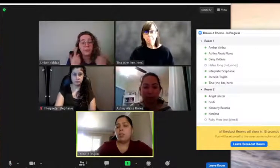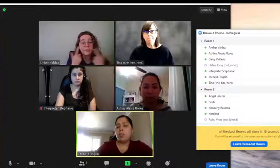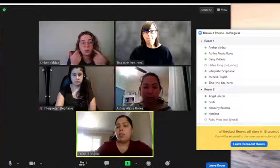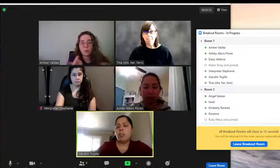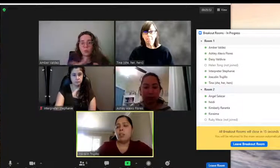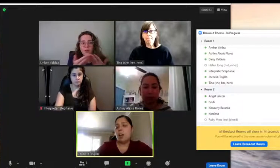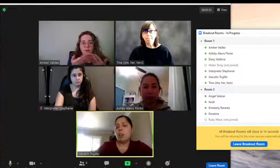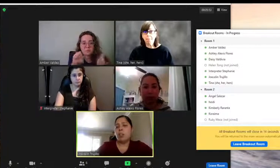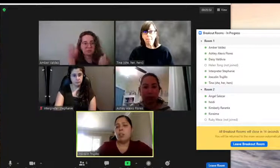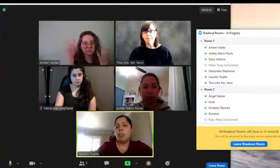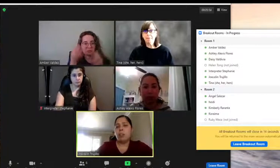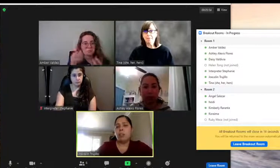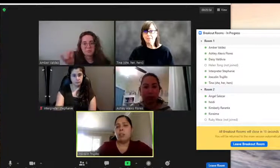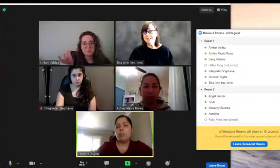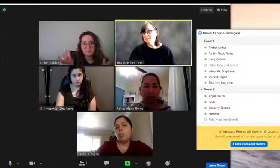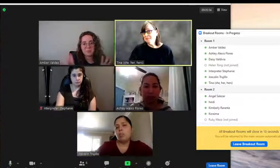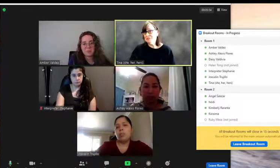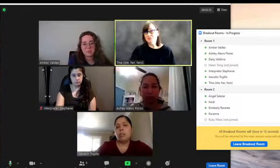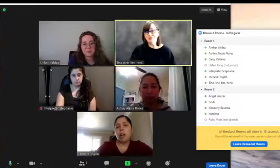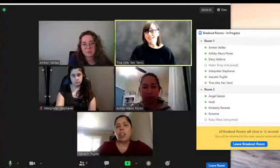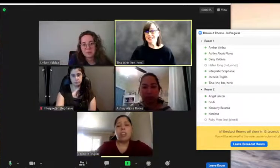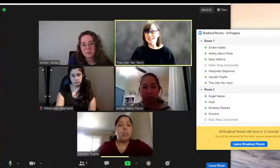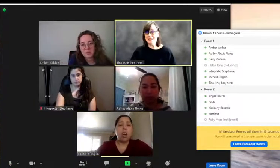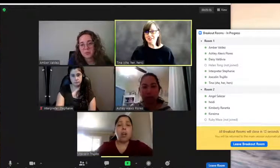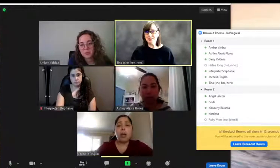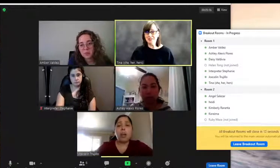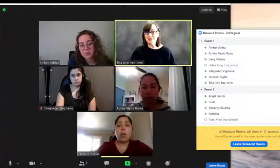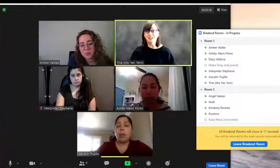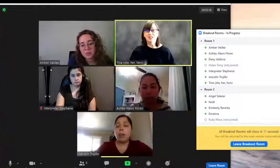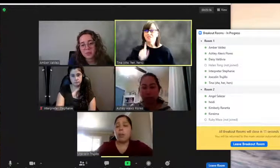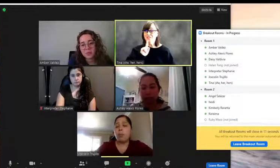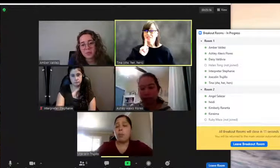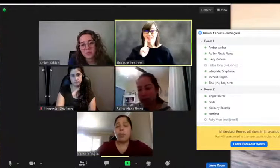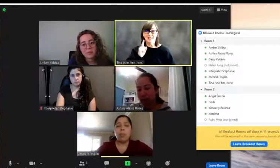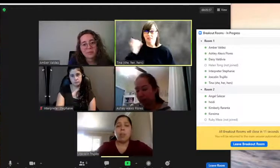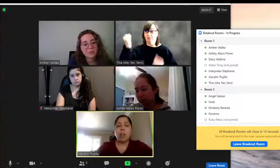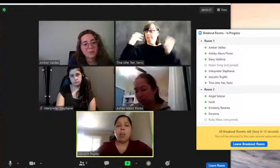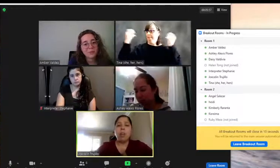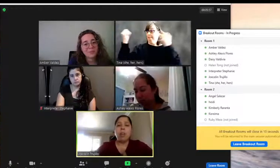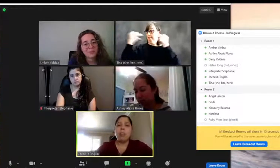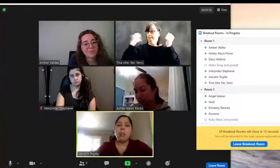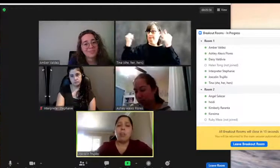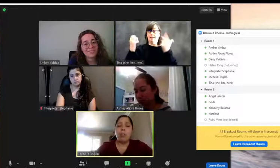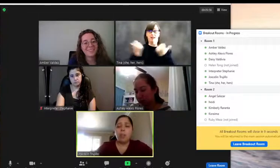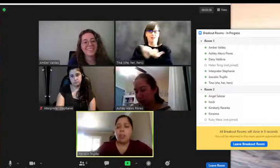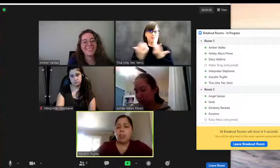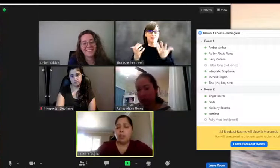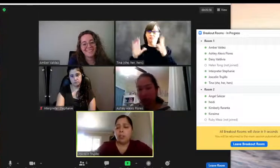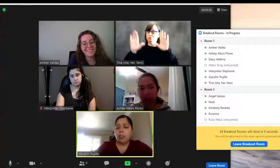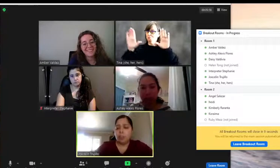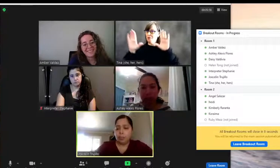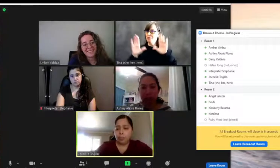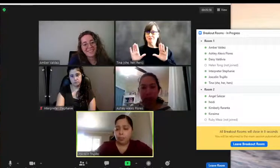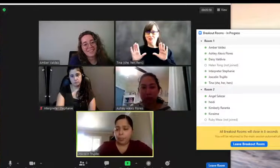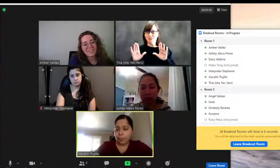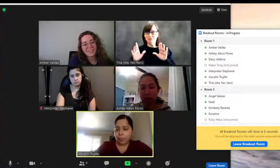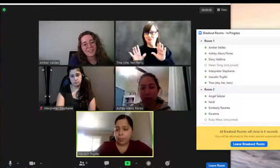That's fine. Yeah, I mean, I mean, I'm just throwing I think ideas they're out all there. great. Whatever we all agree on, I'm okay